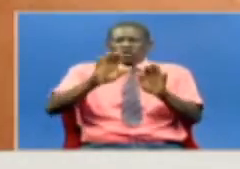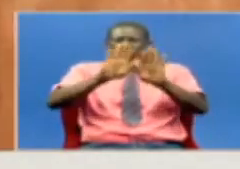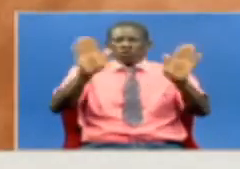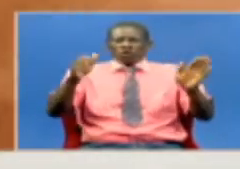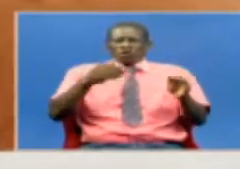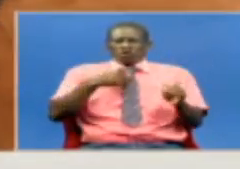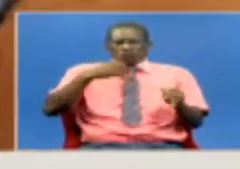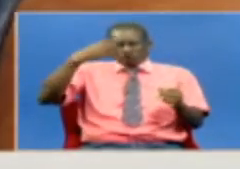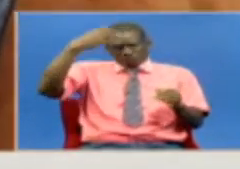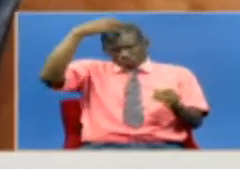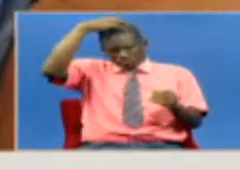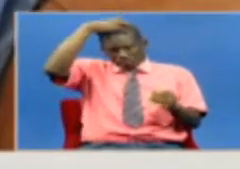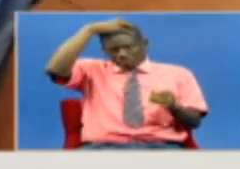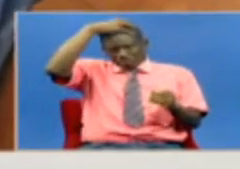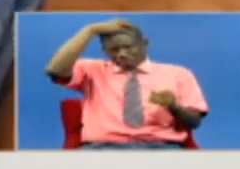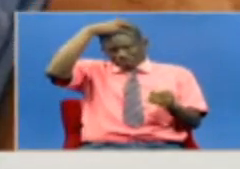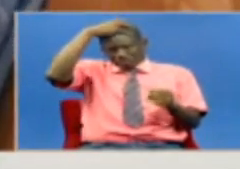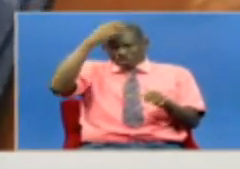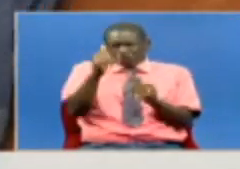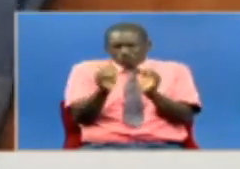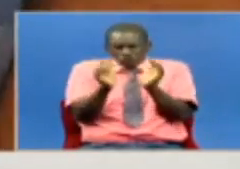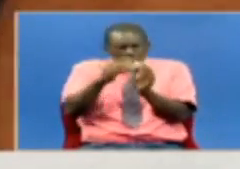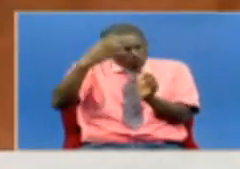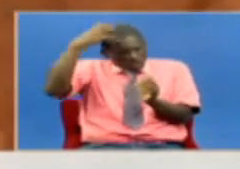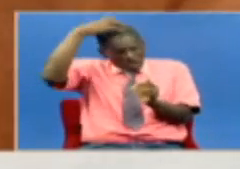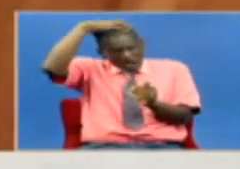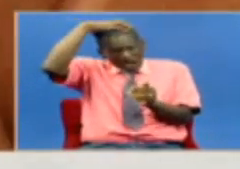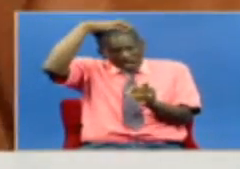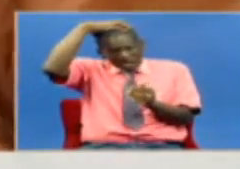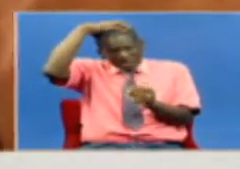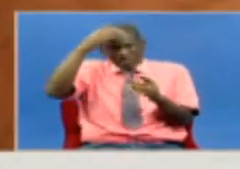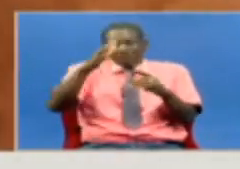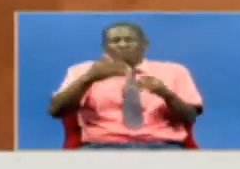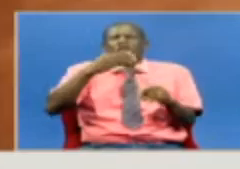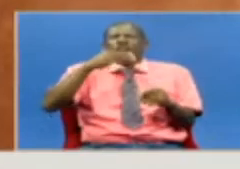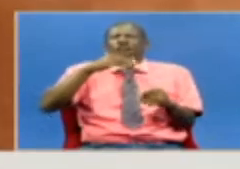a kippah, and that is the small hat worn by Jews.